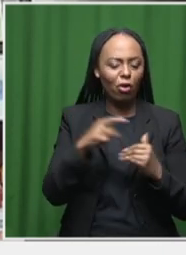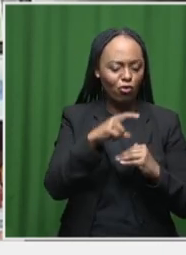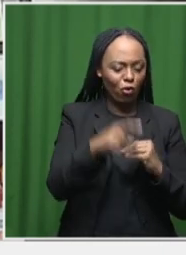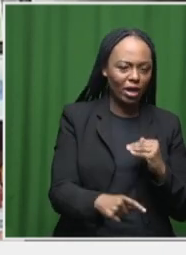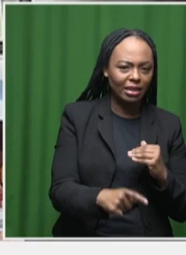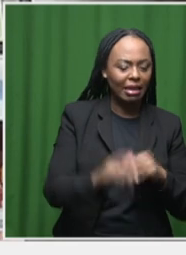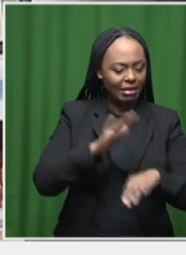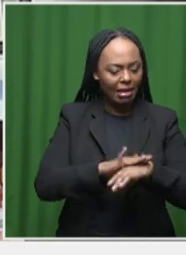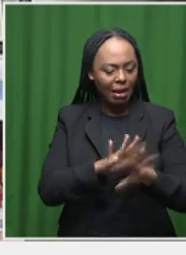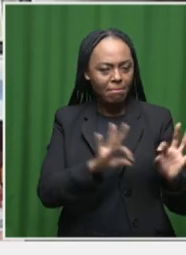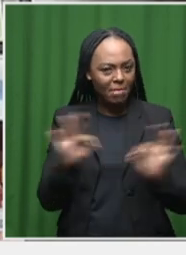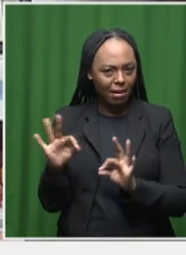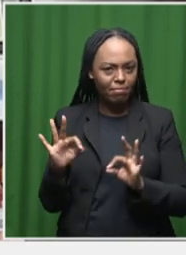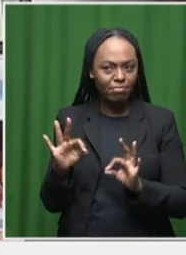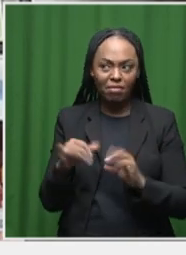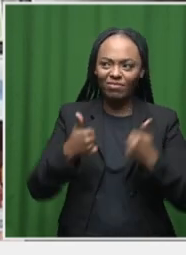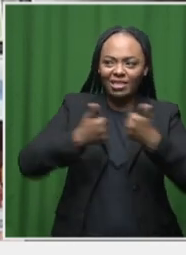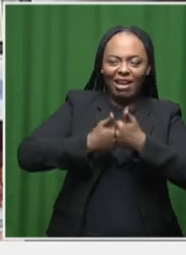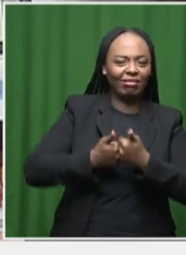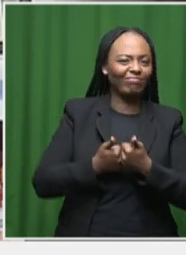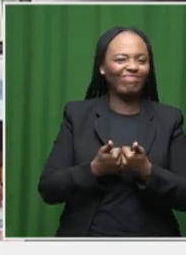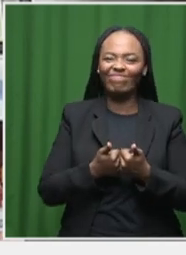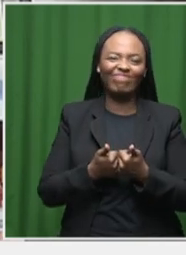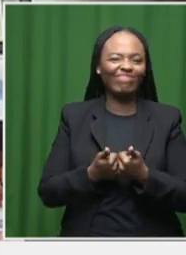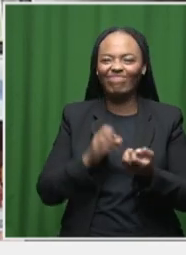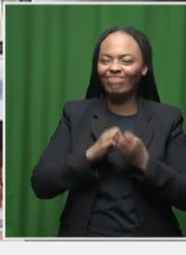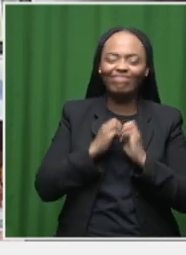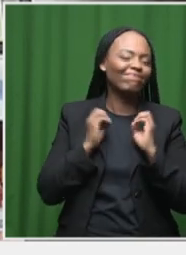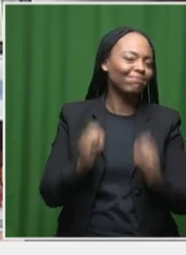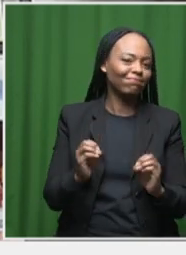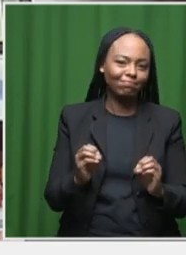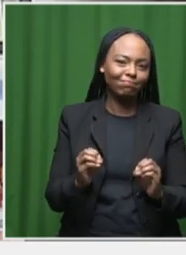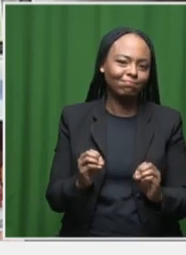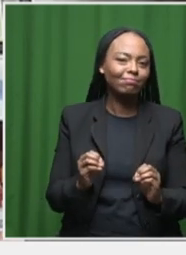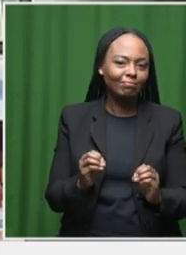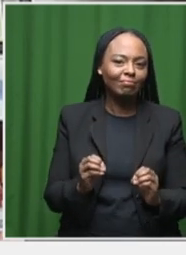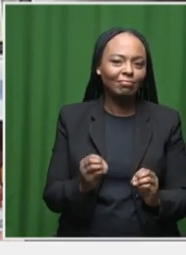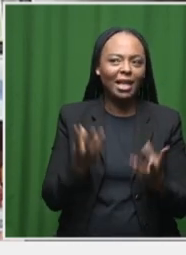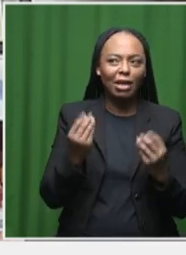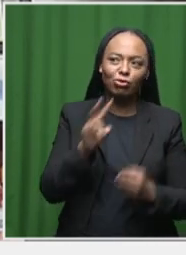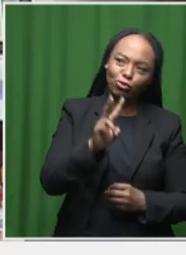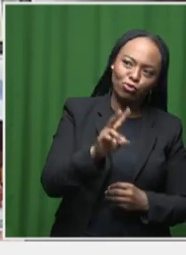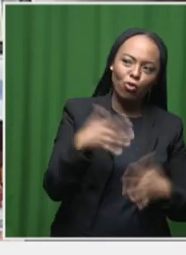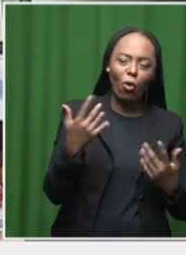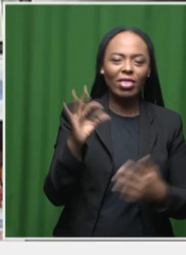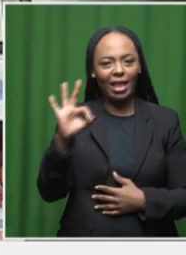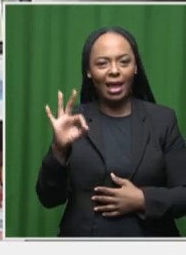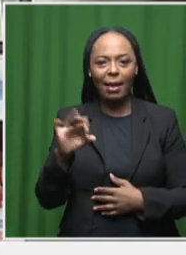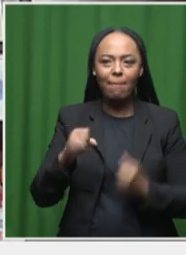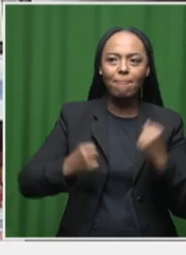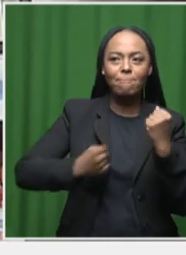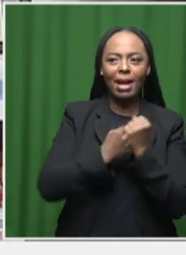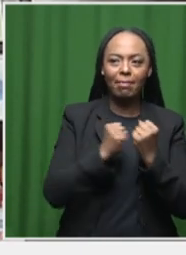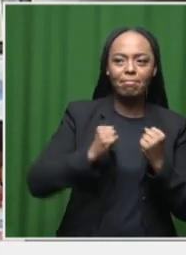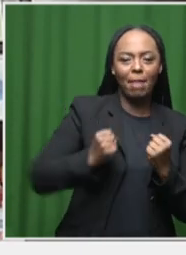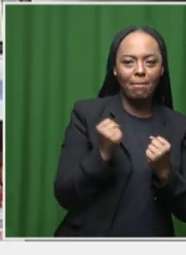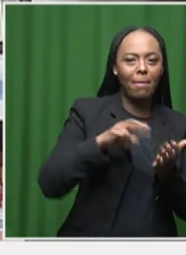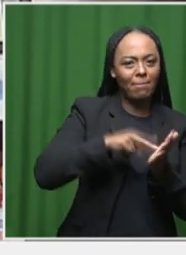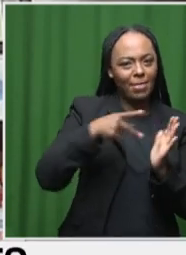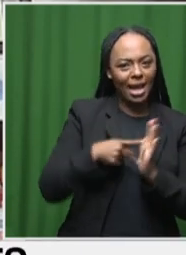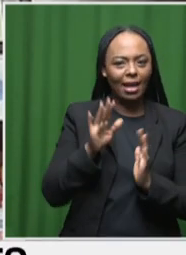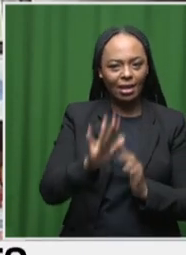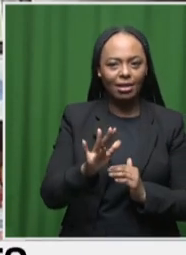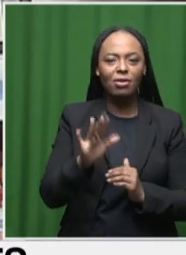on time without glitches. So we have at least two, and you might argue three, backup plans for OpaVote and for voting